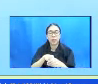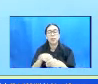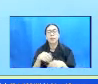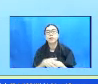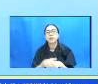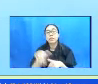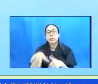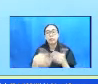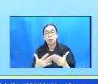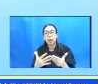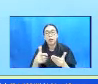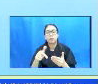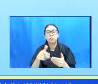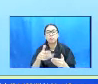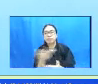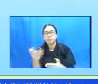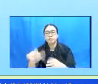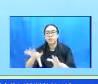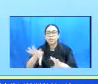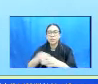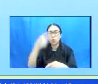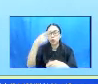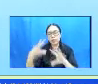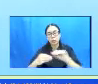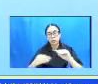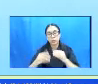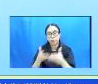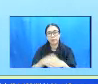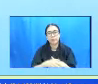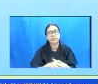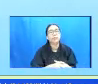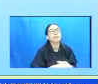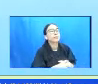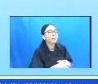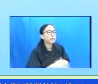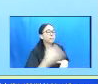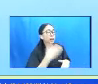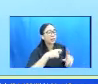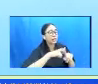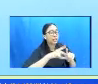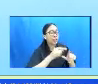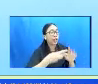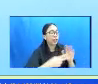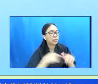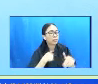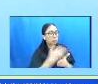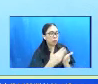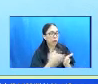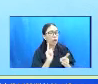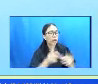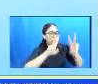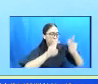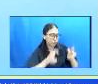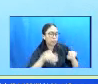Karen. So I would like to share actually a recent study that is done by Oxfam Partners, Traction Energy Asia, that